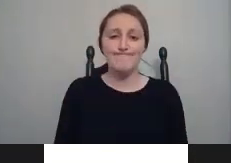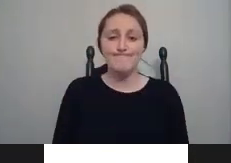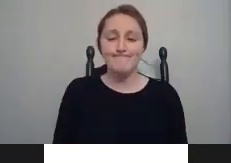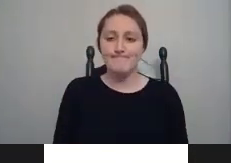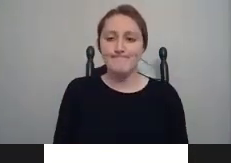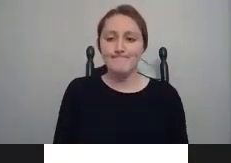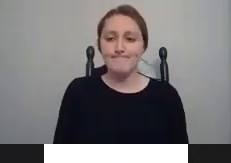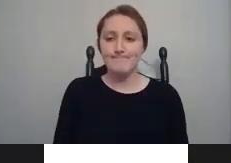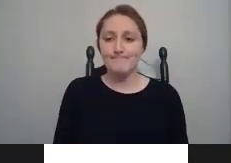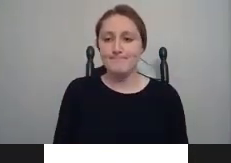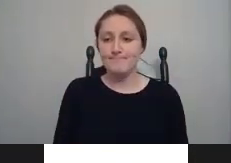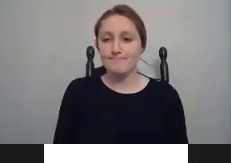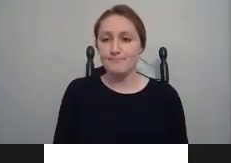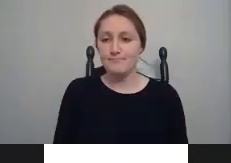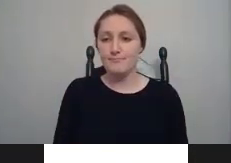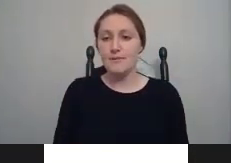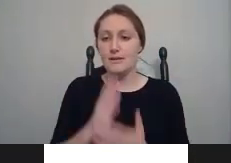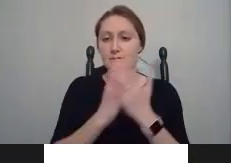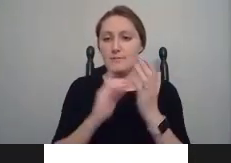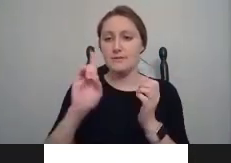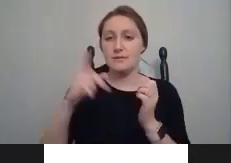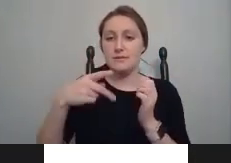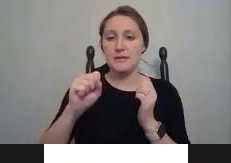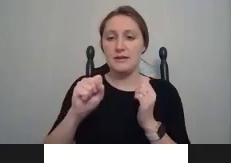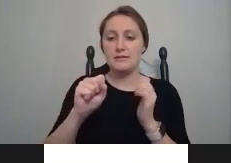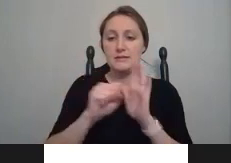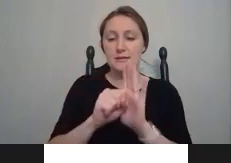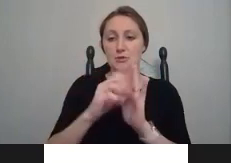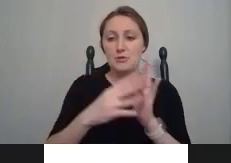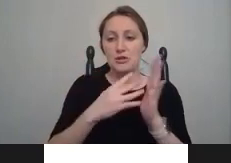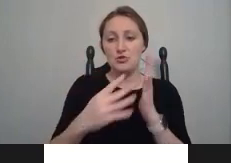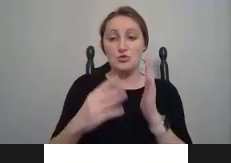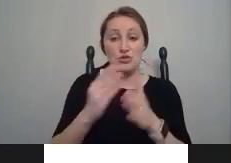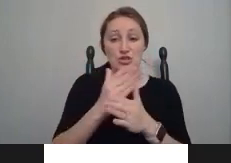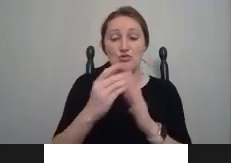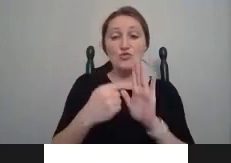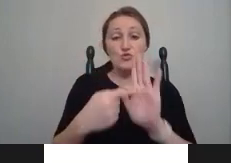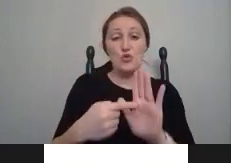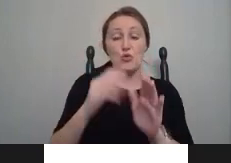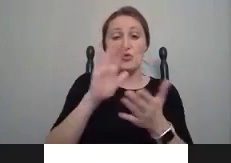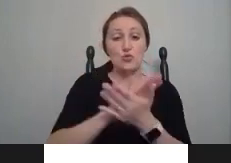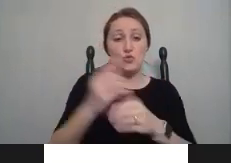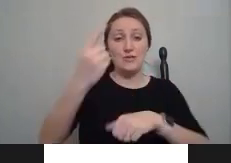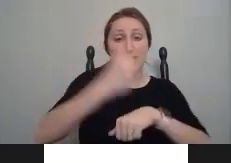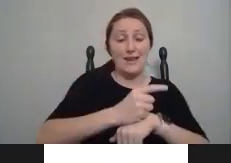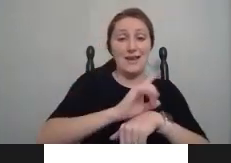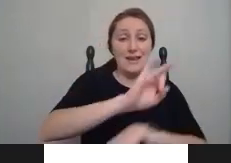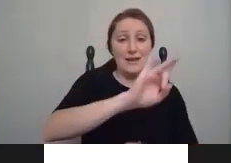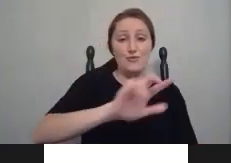Some of the DCPS sample schedules that were shared show that the school day is from 8 a.m. to 3